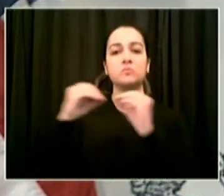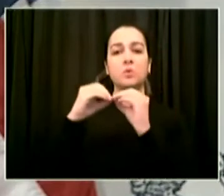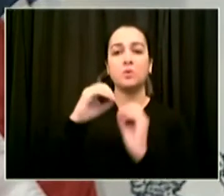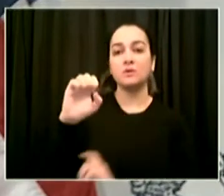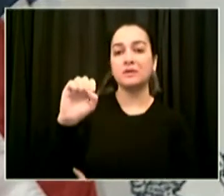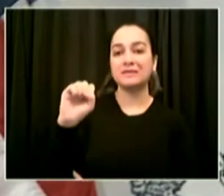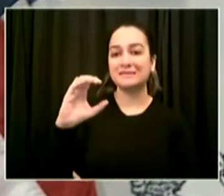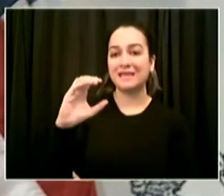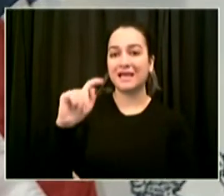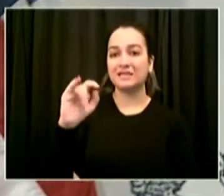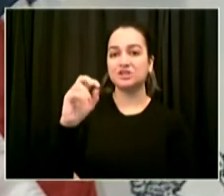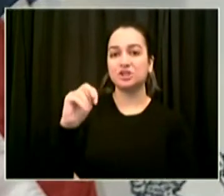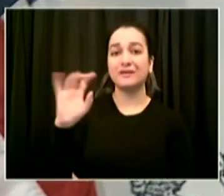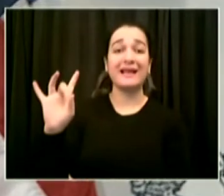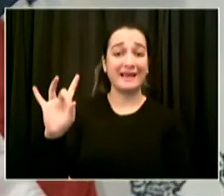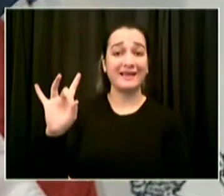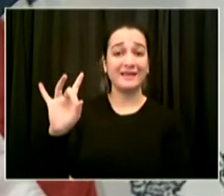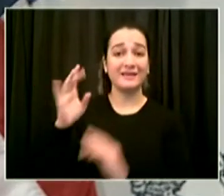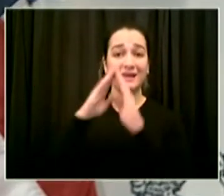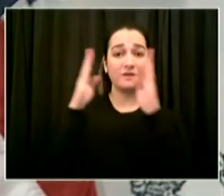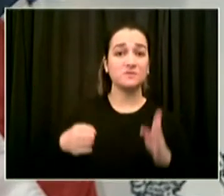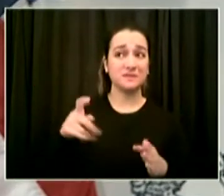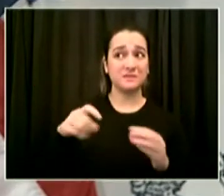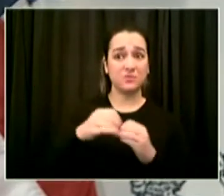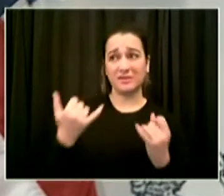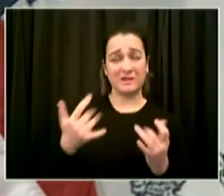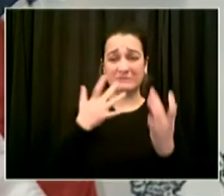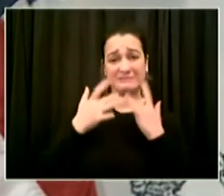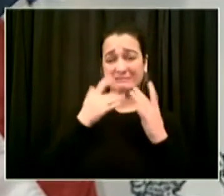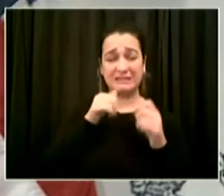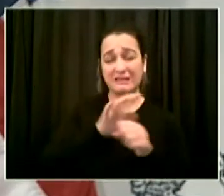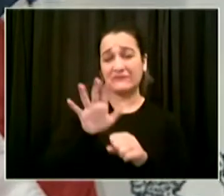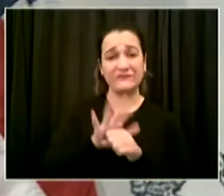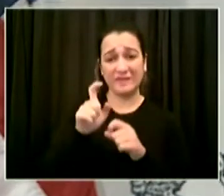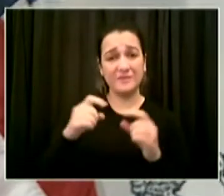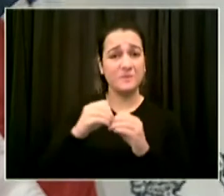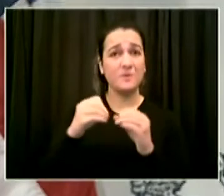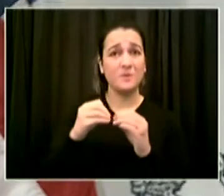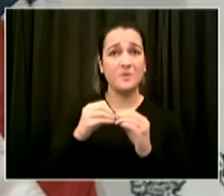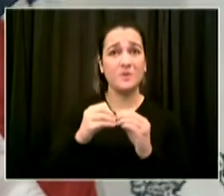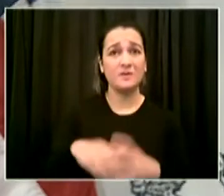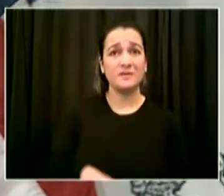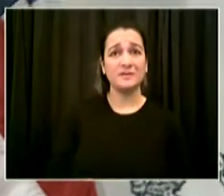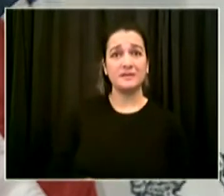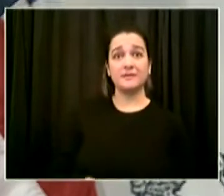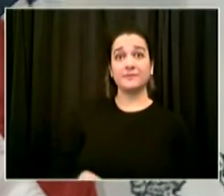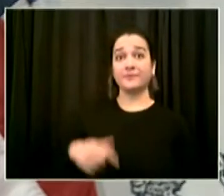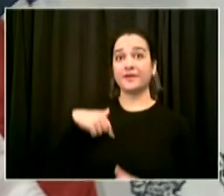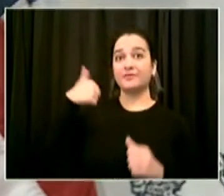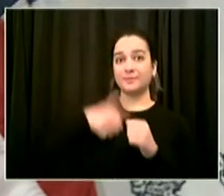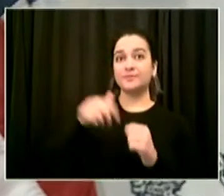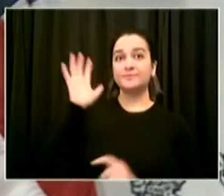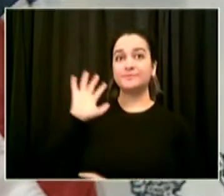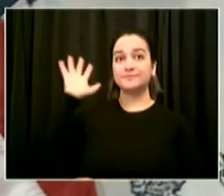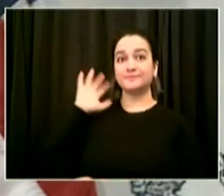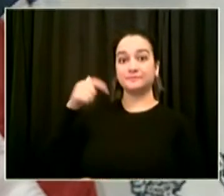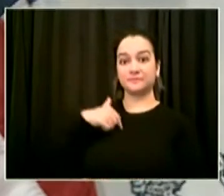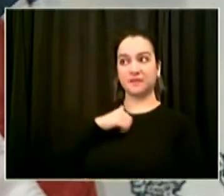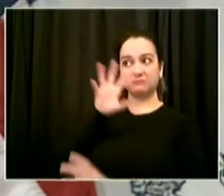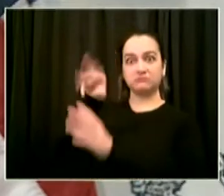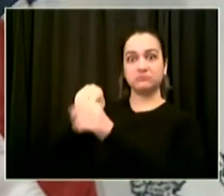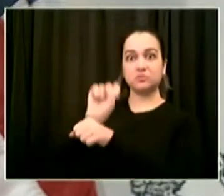it, to end discrimination against people based on what kind of income they had. A horrible contradiction. If someone has a Section